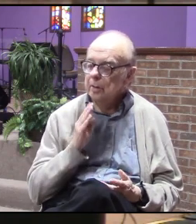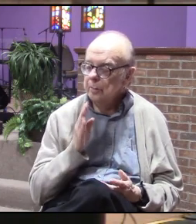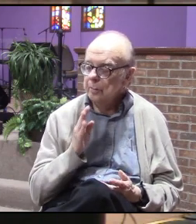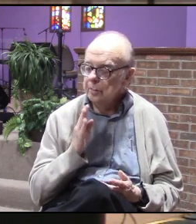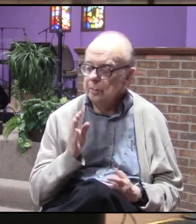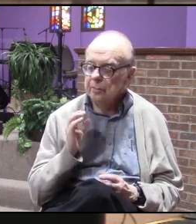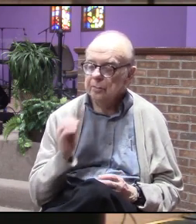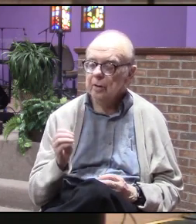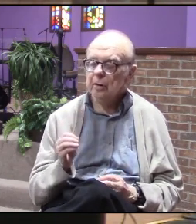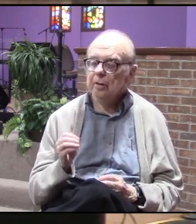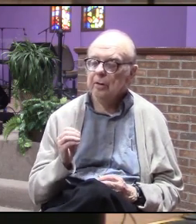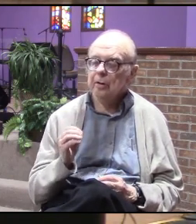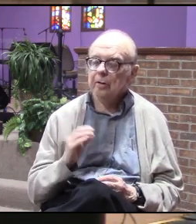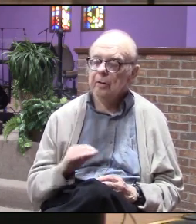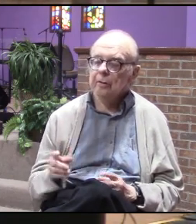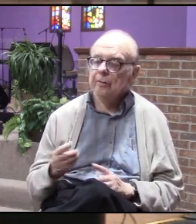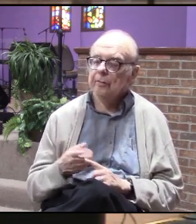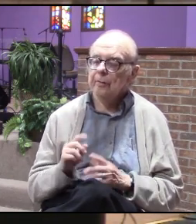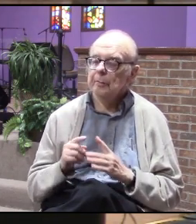to do this from the very beginning.